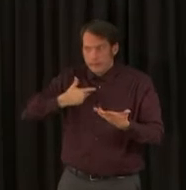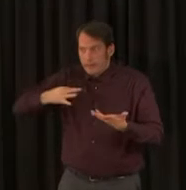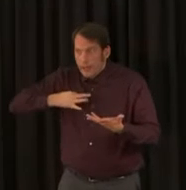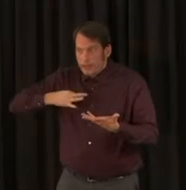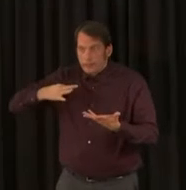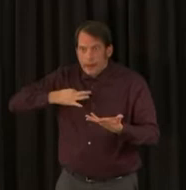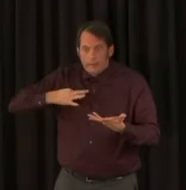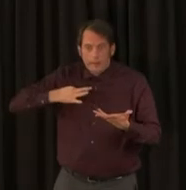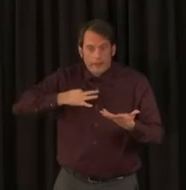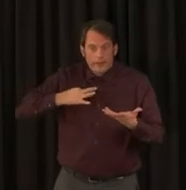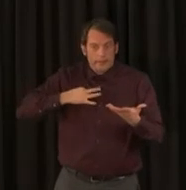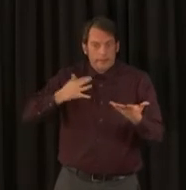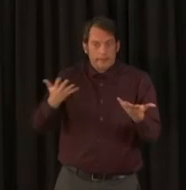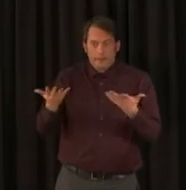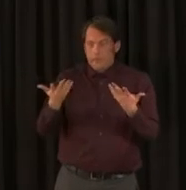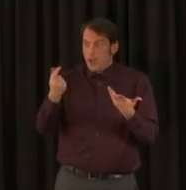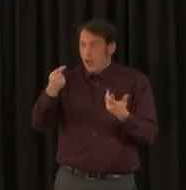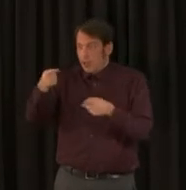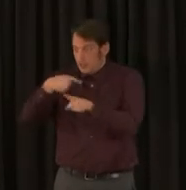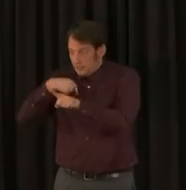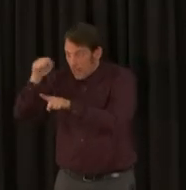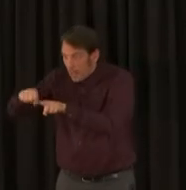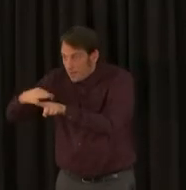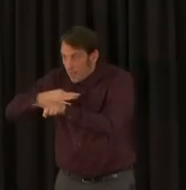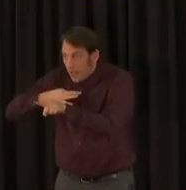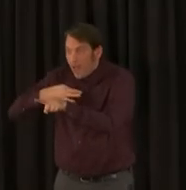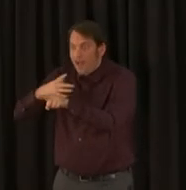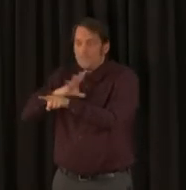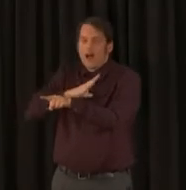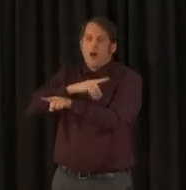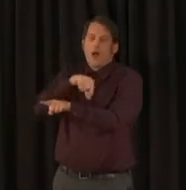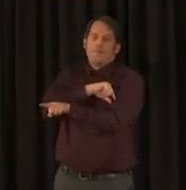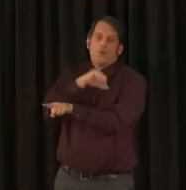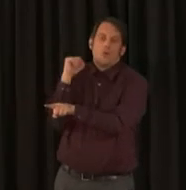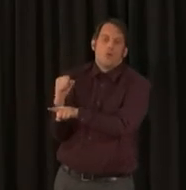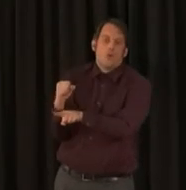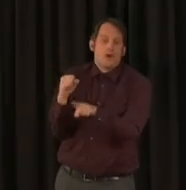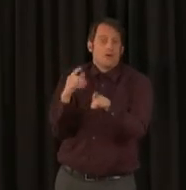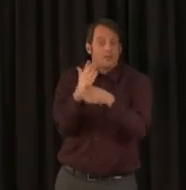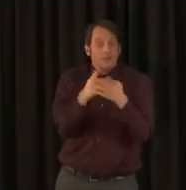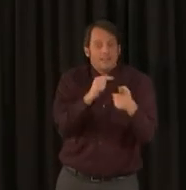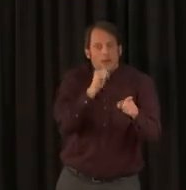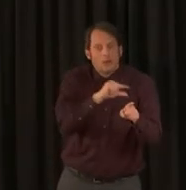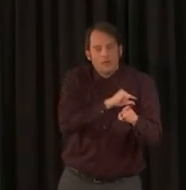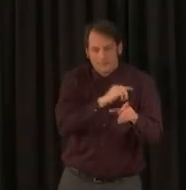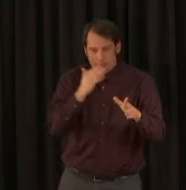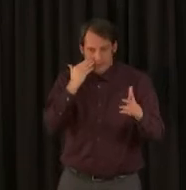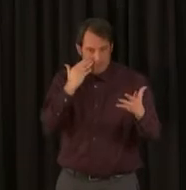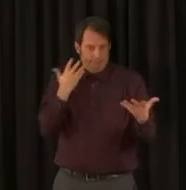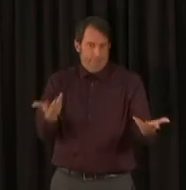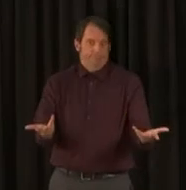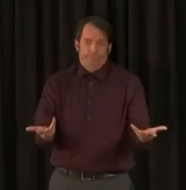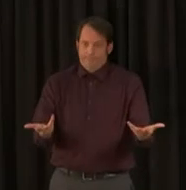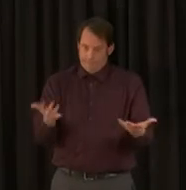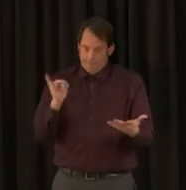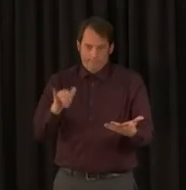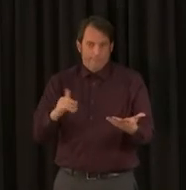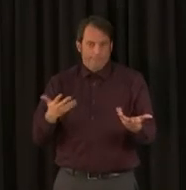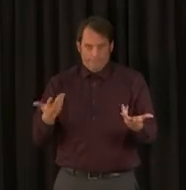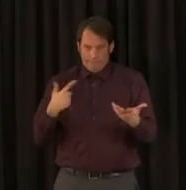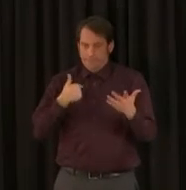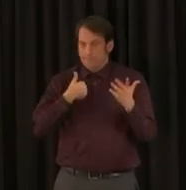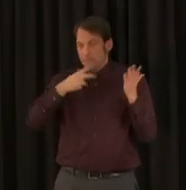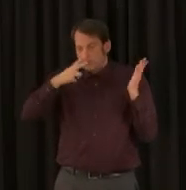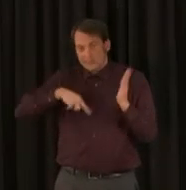what we were qualified to apply for. And so we approached, I